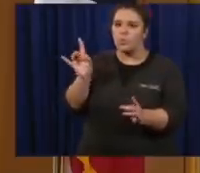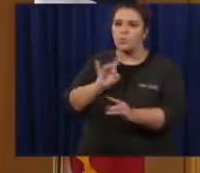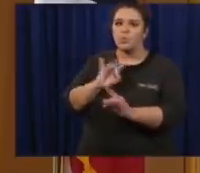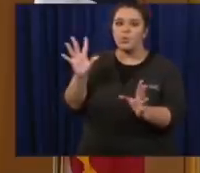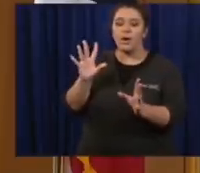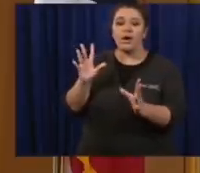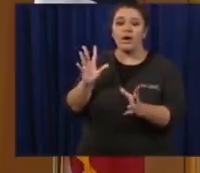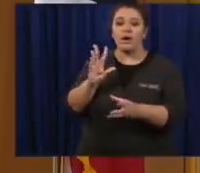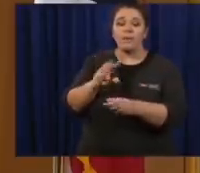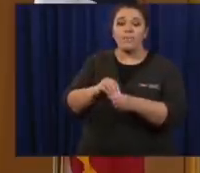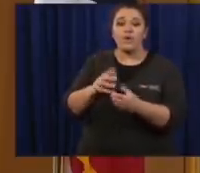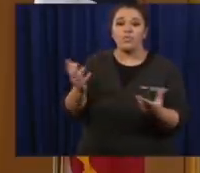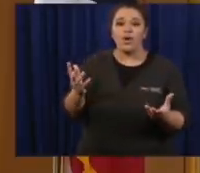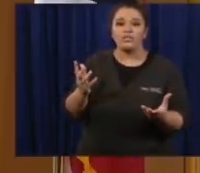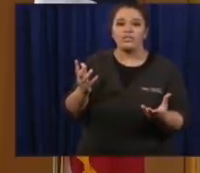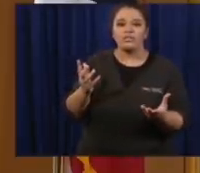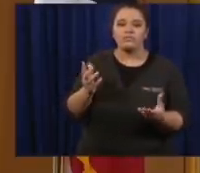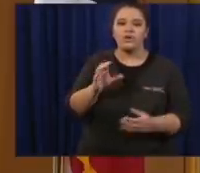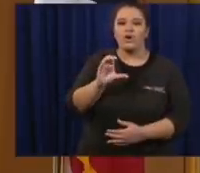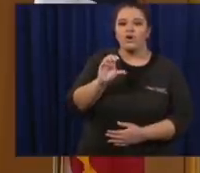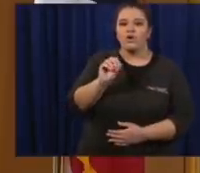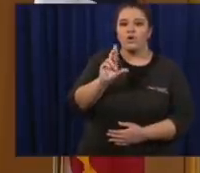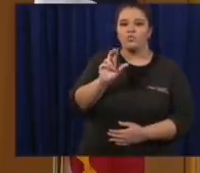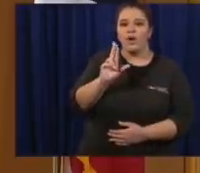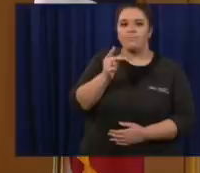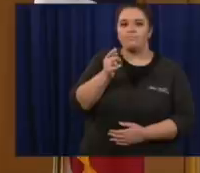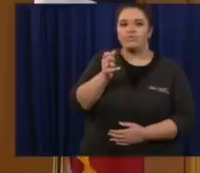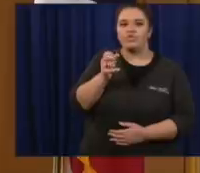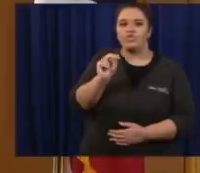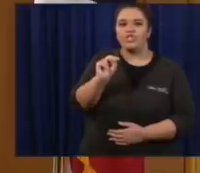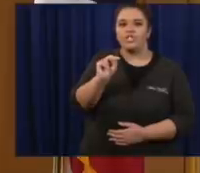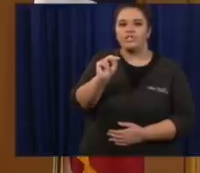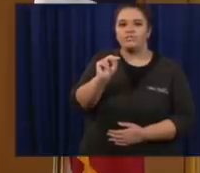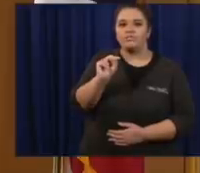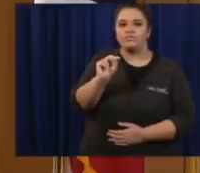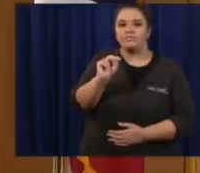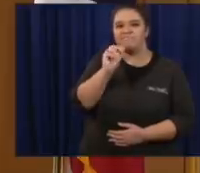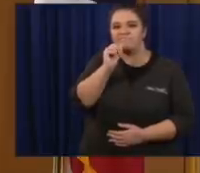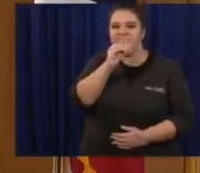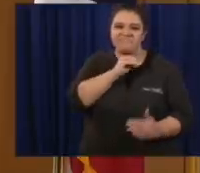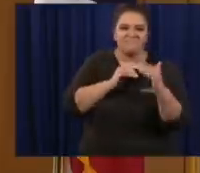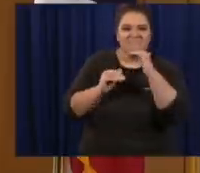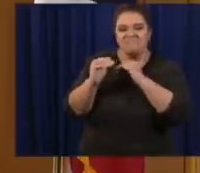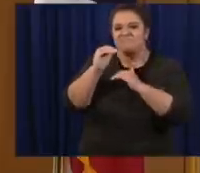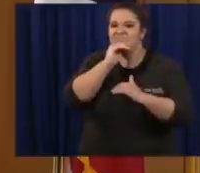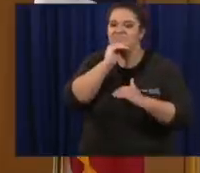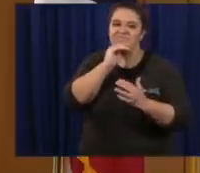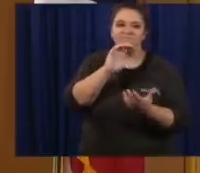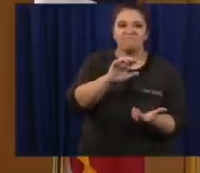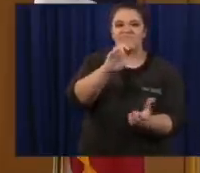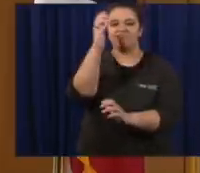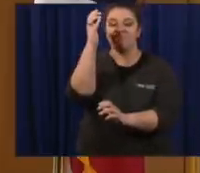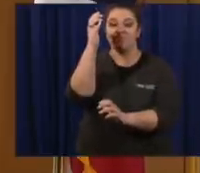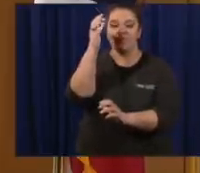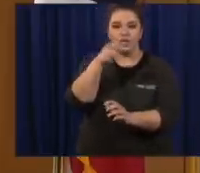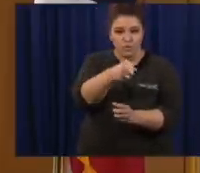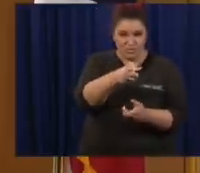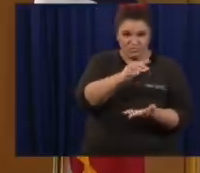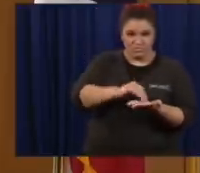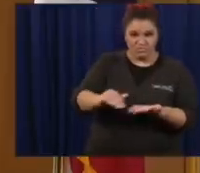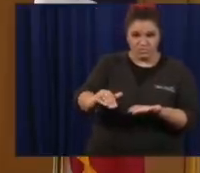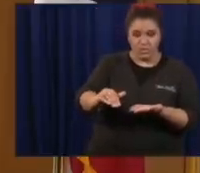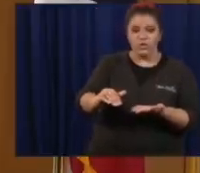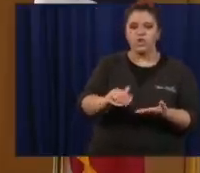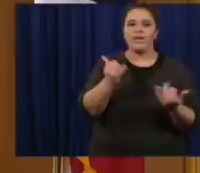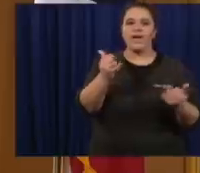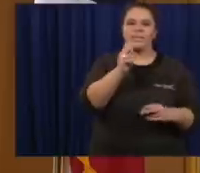corruption cases? And also, among the conditions, if there are any, placed on his release, does it do anything to try to get